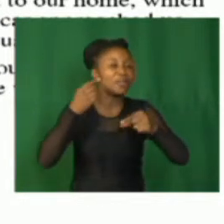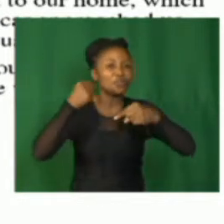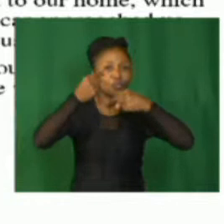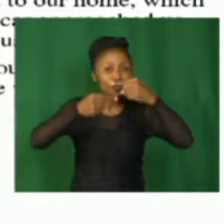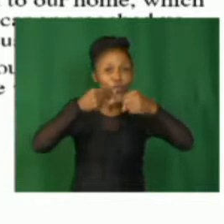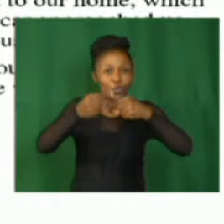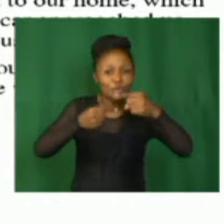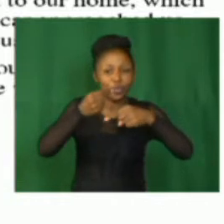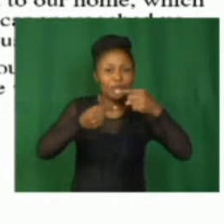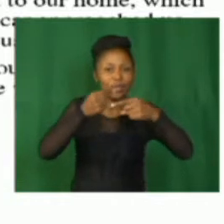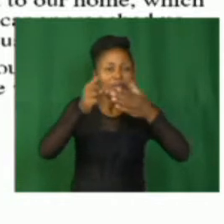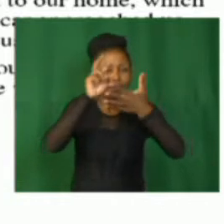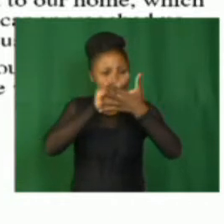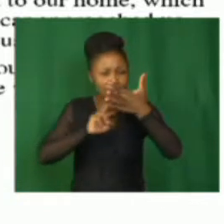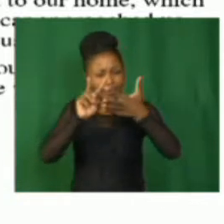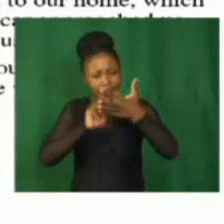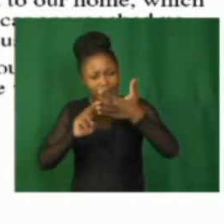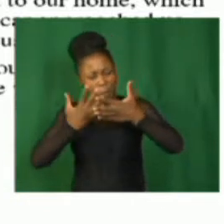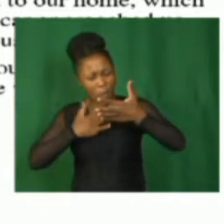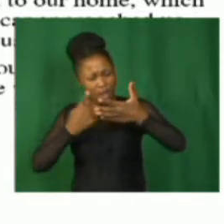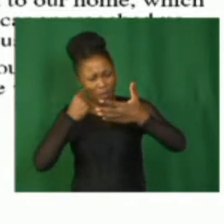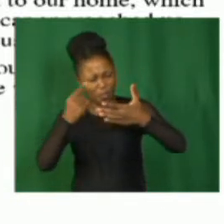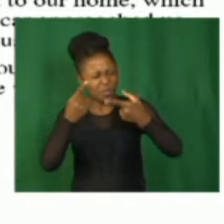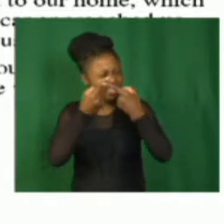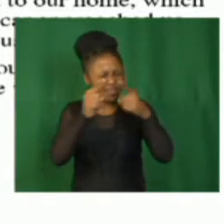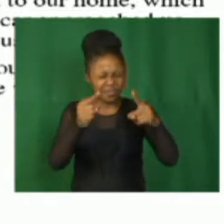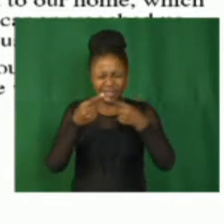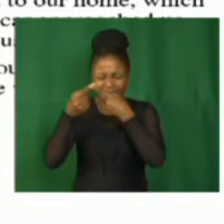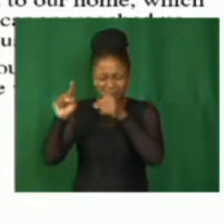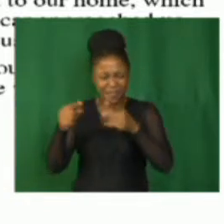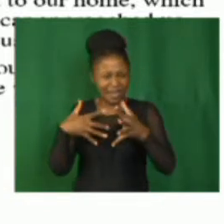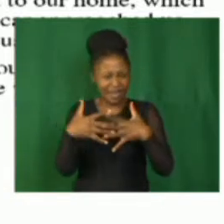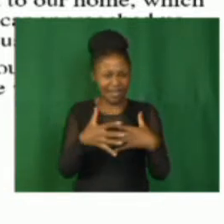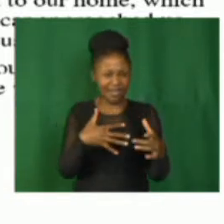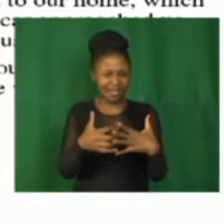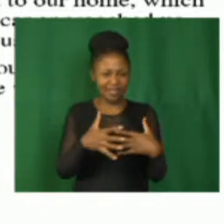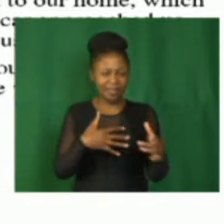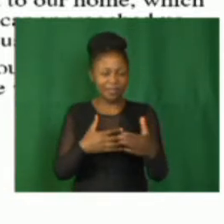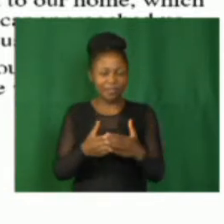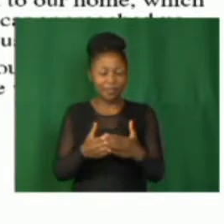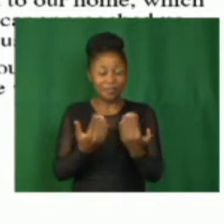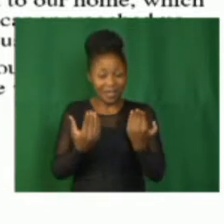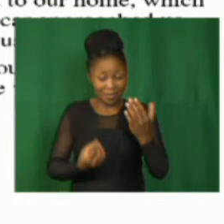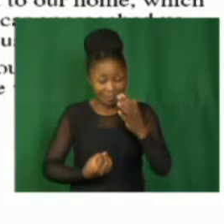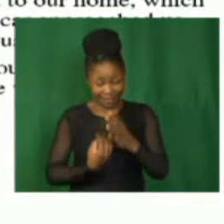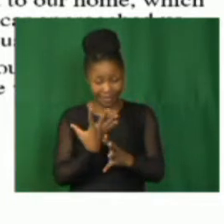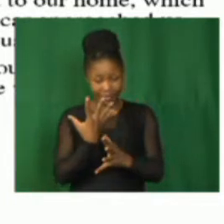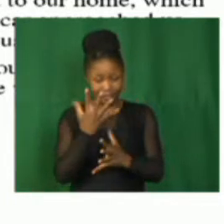lot of things as I've already alluded to. I am reading now.